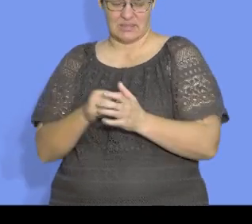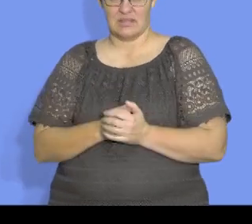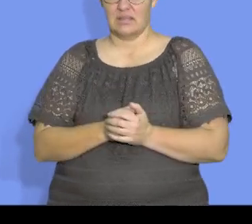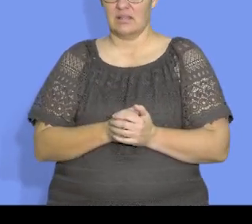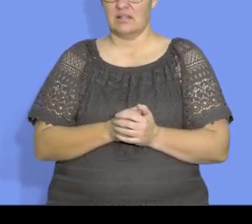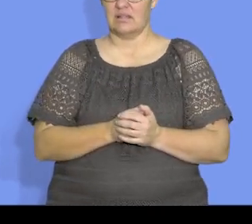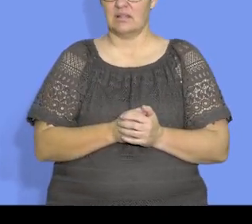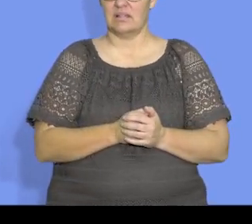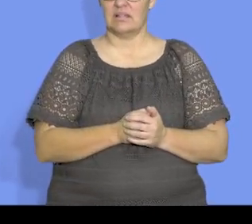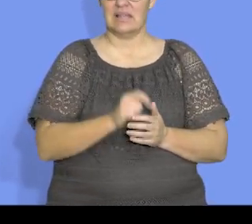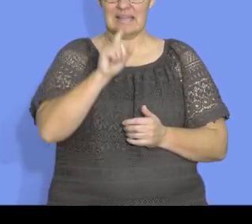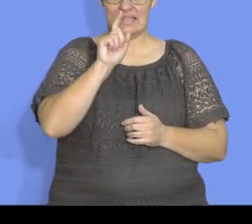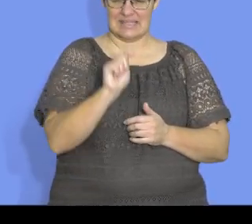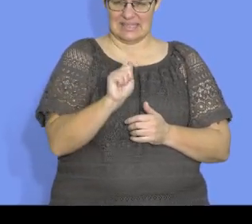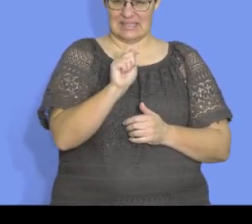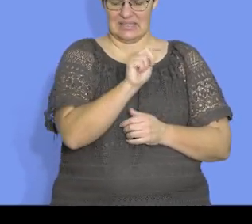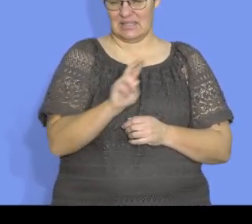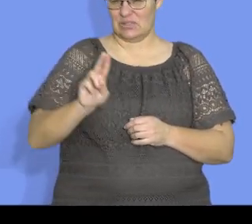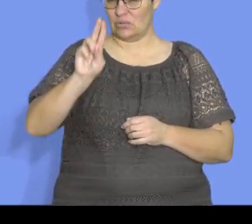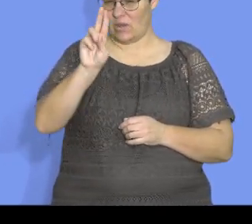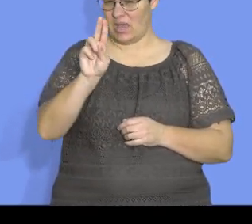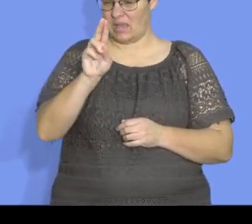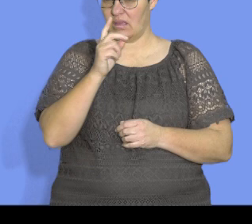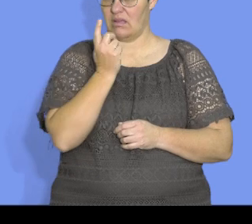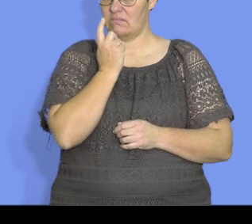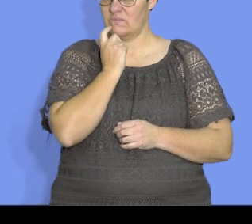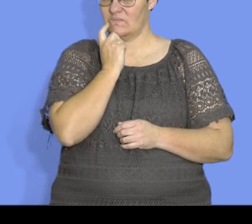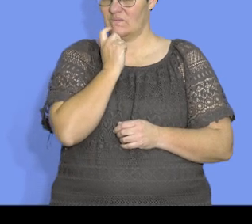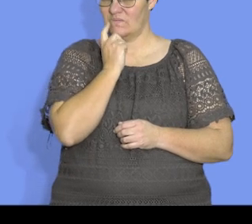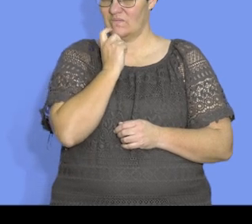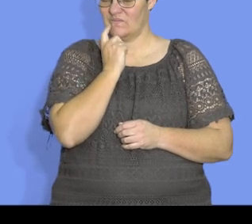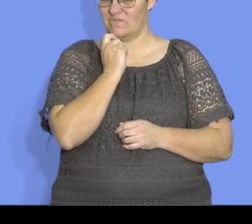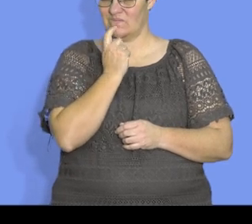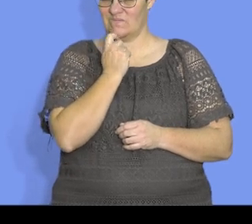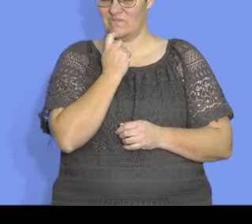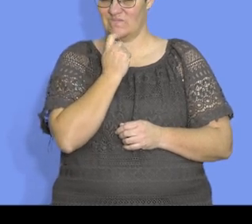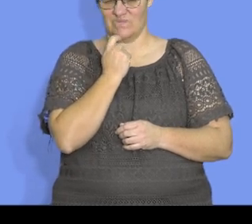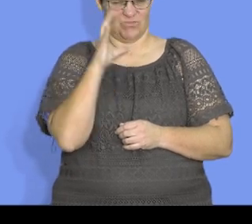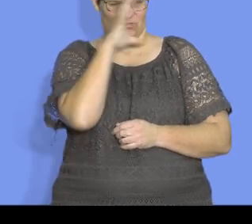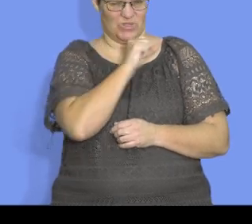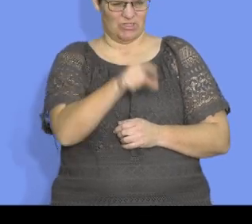is constant, and we've got a t squared. So this really looks